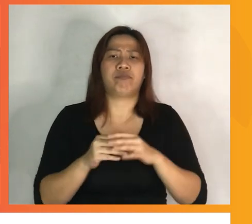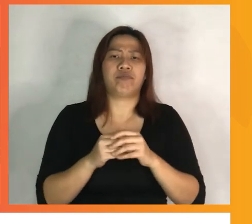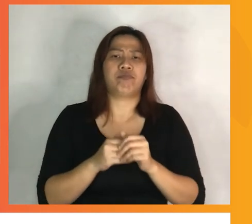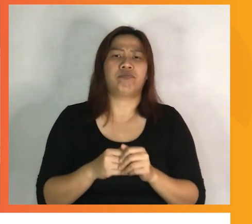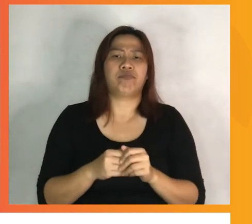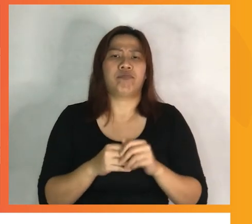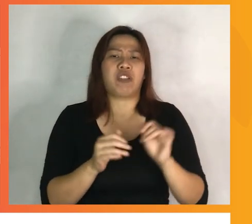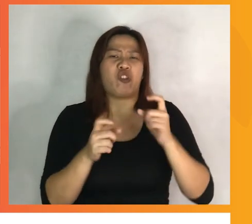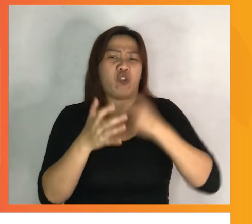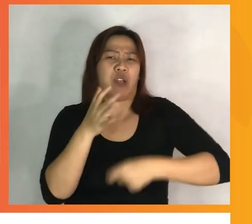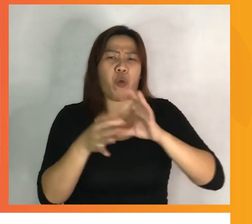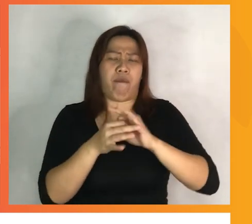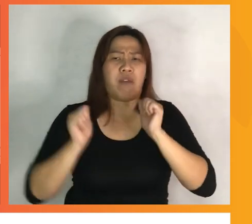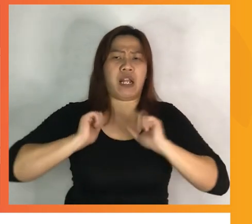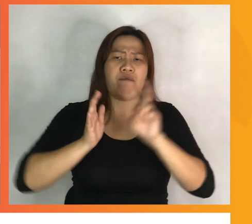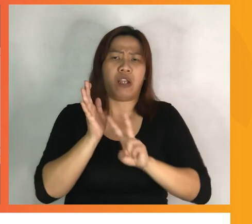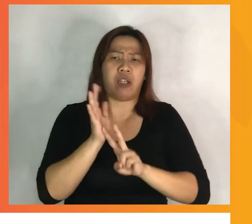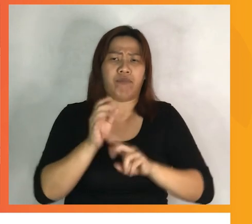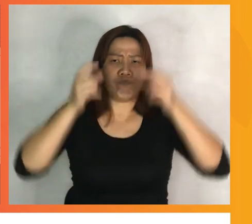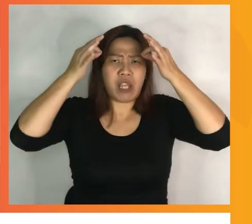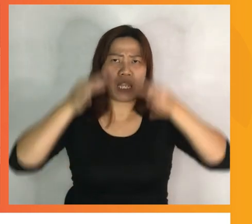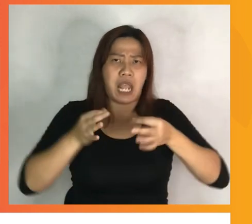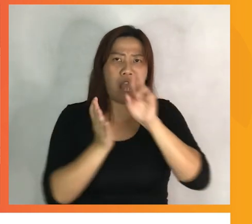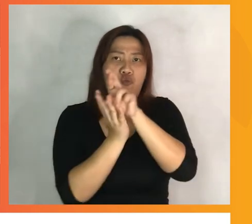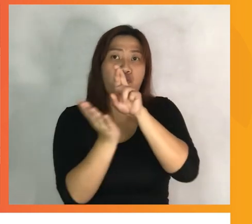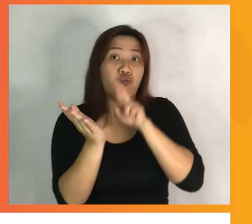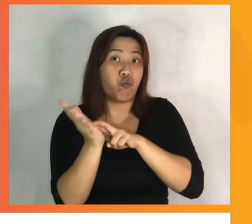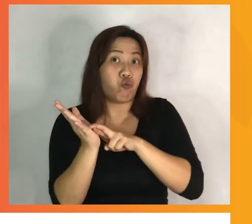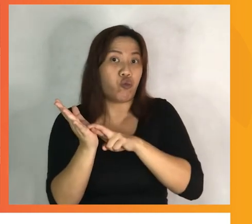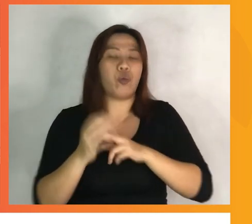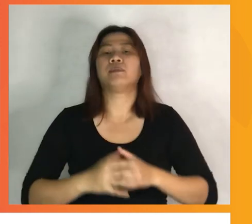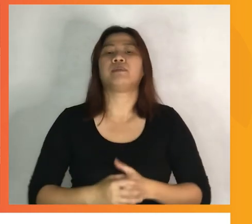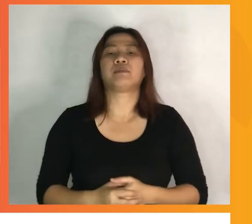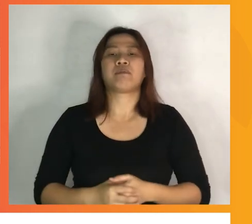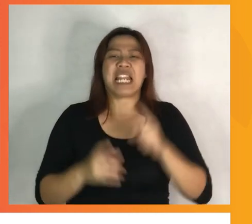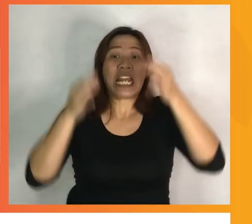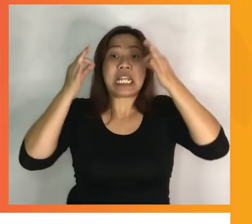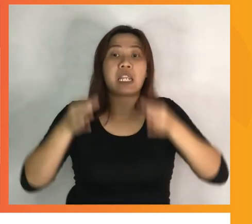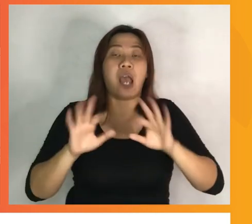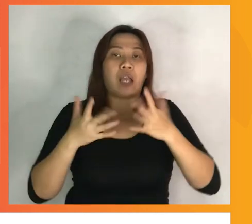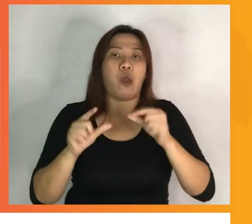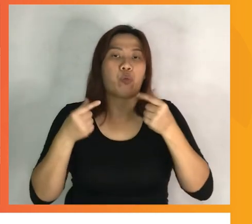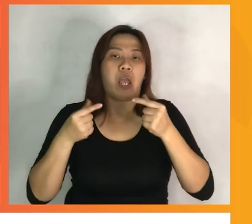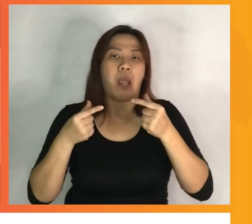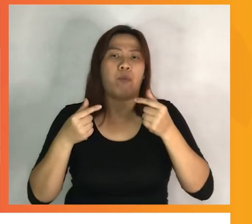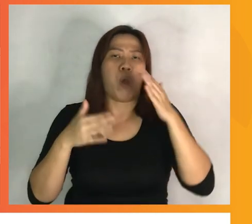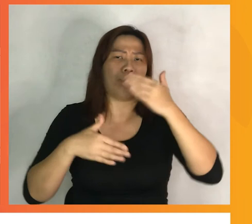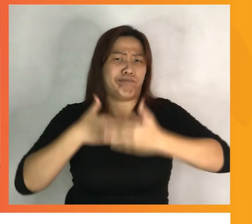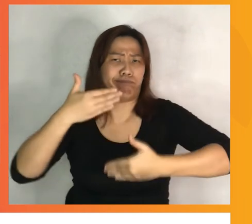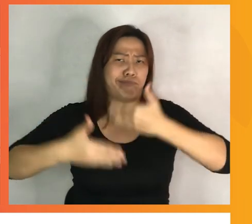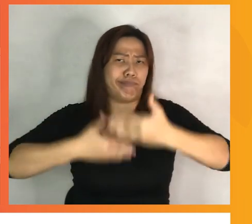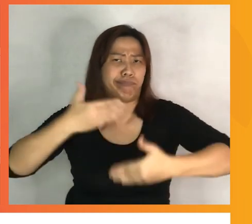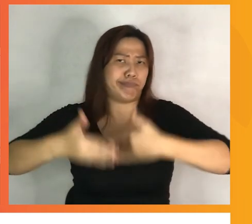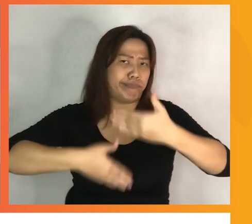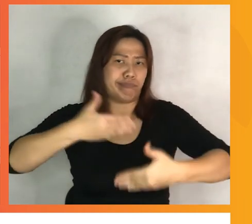they are in charge of the activity and they decide the rules, they decide how